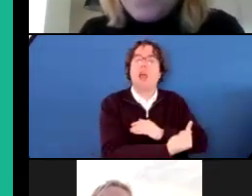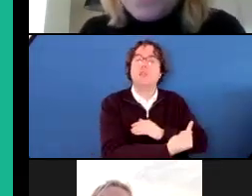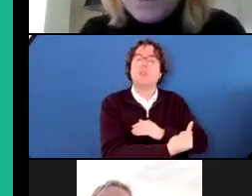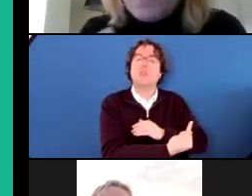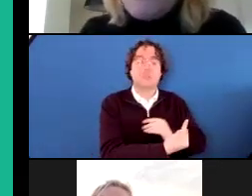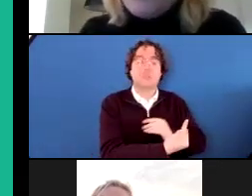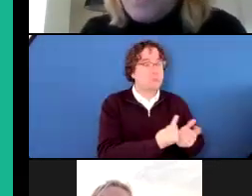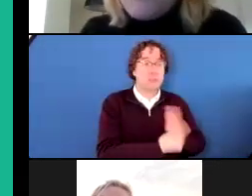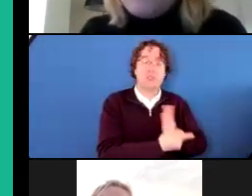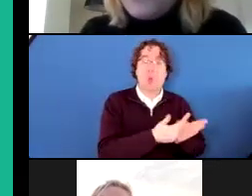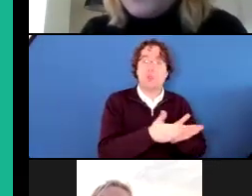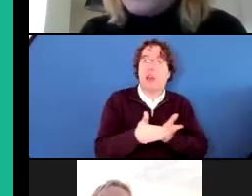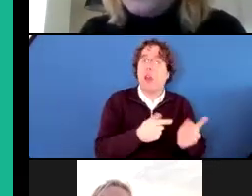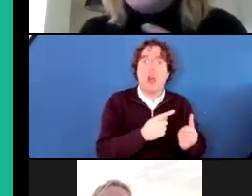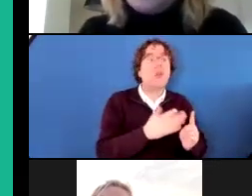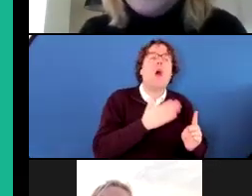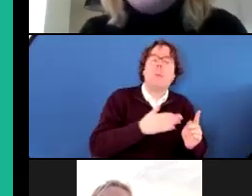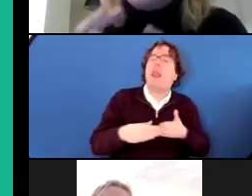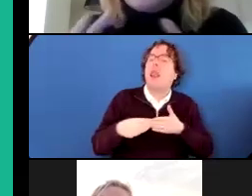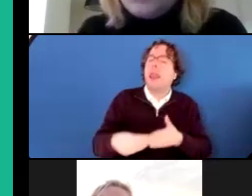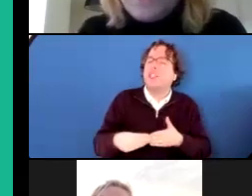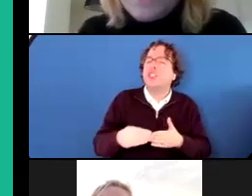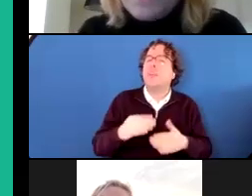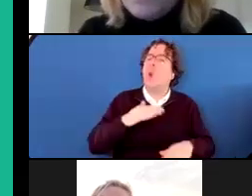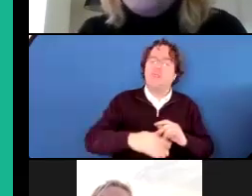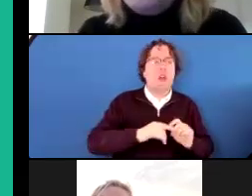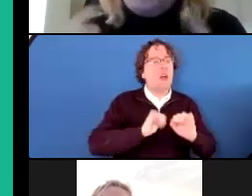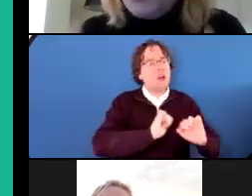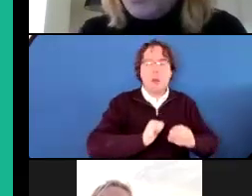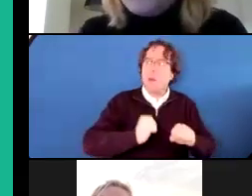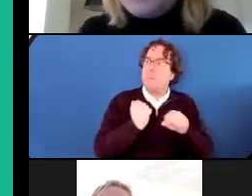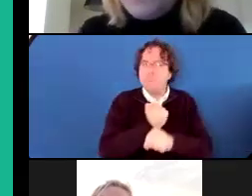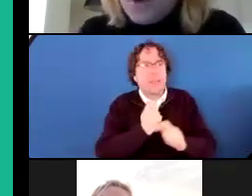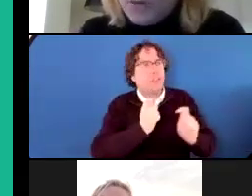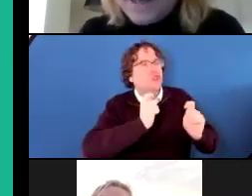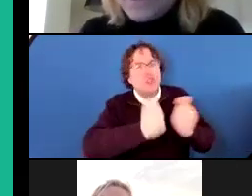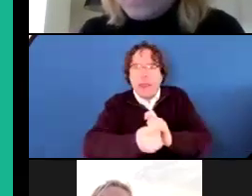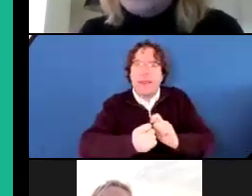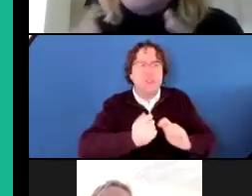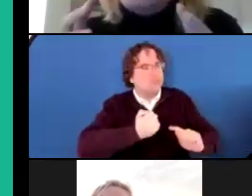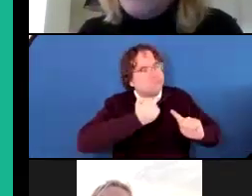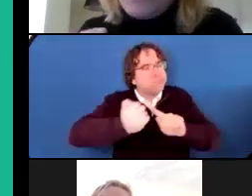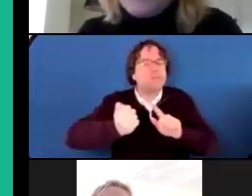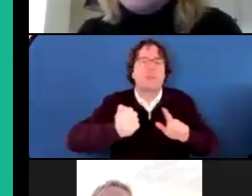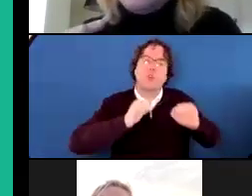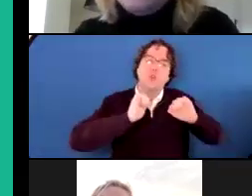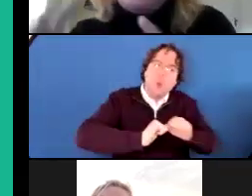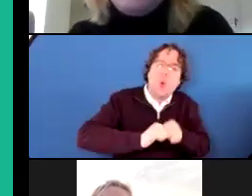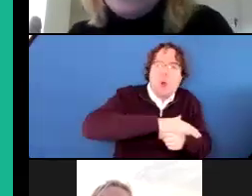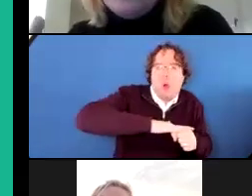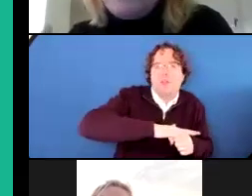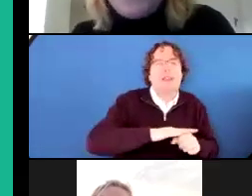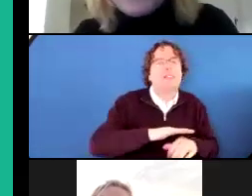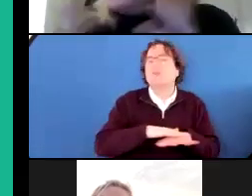really focusing around that topic of change making within your specific context rather than